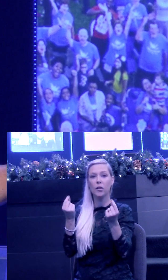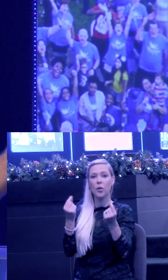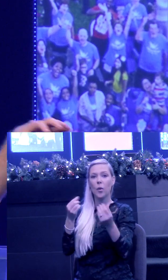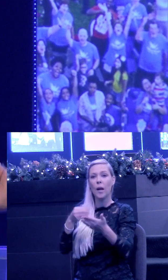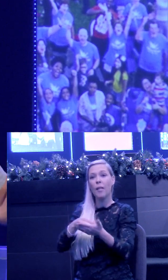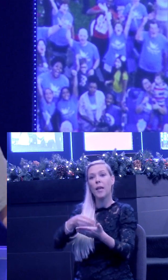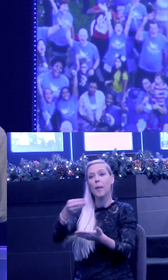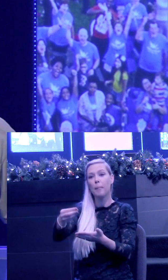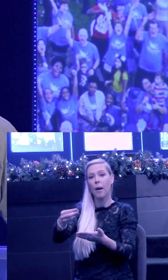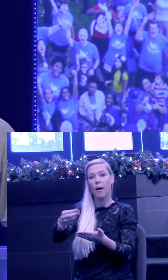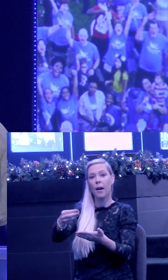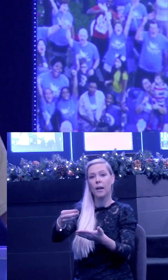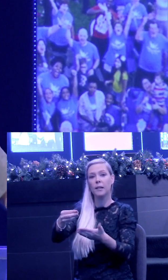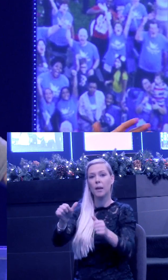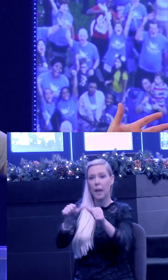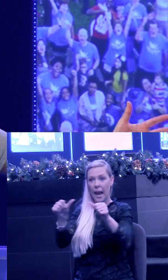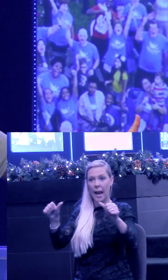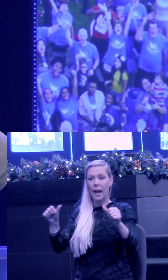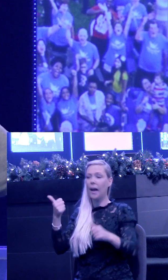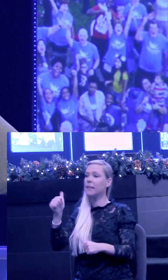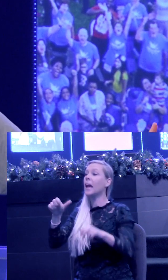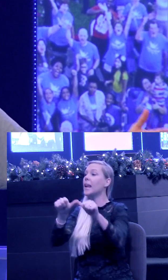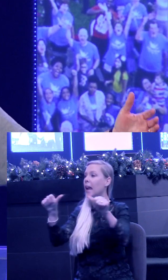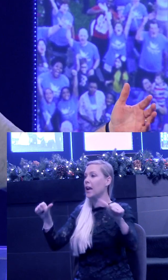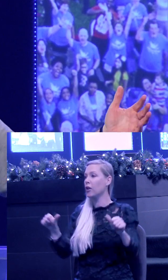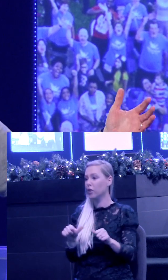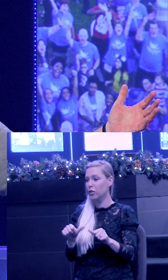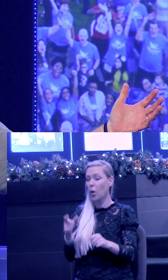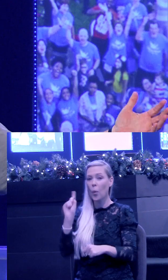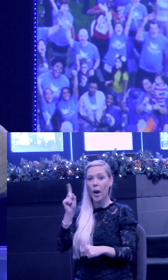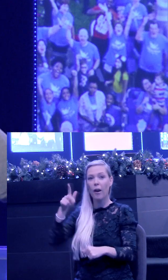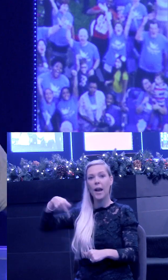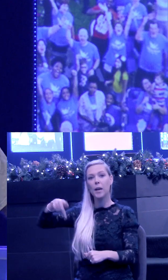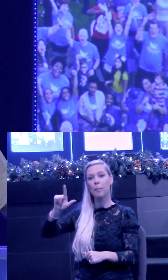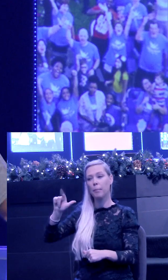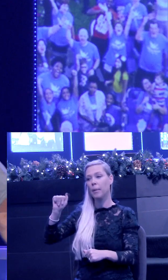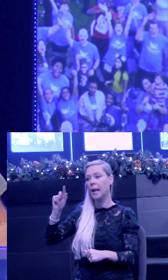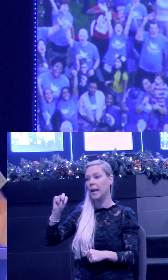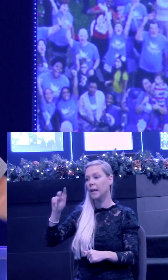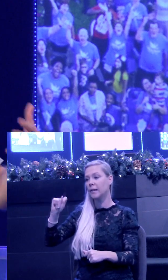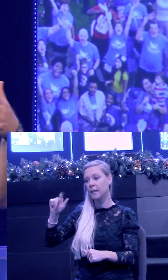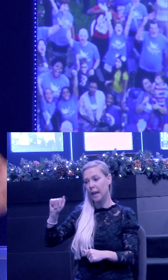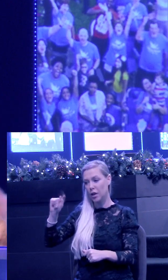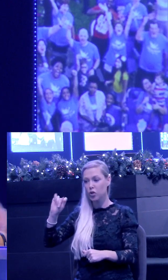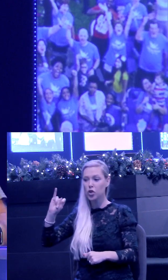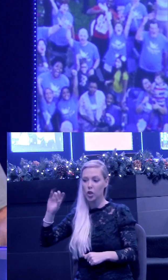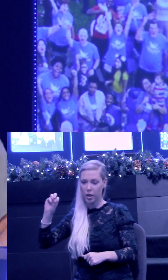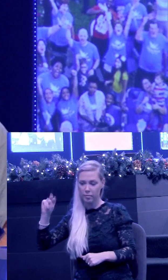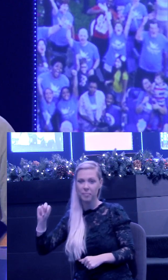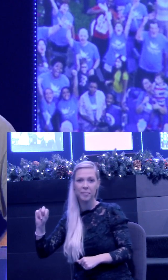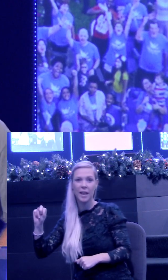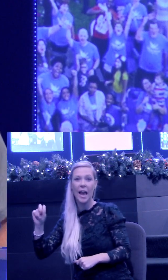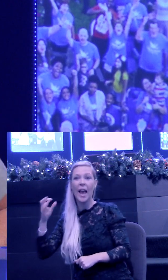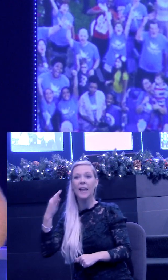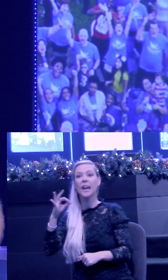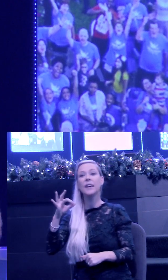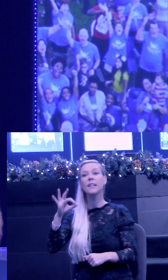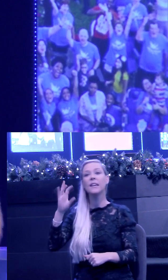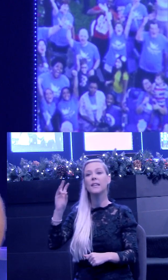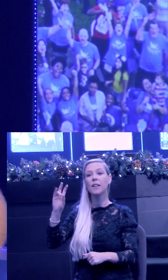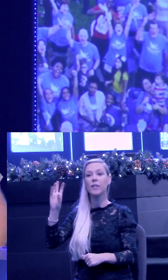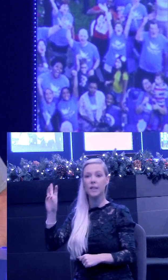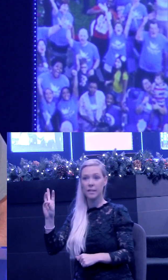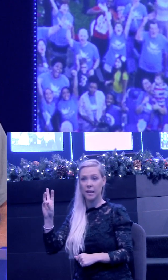in Plantation Acres, which back then, and it was in 1976 when they bought that land,